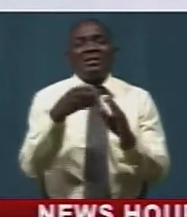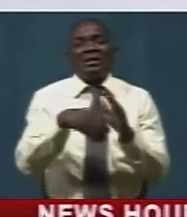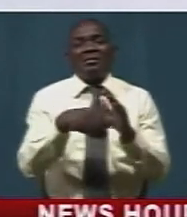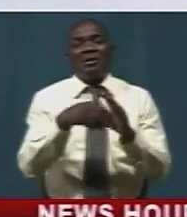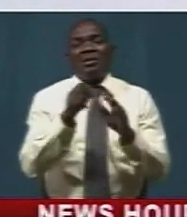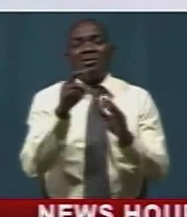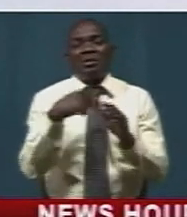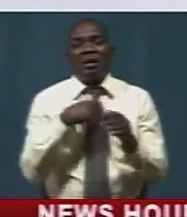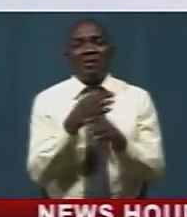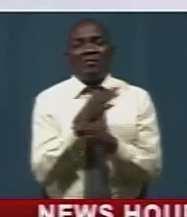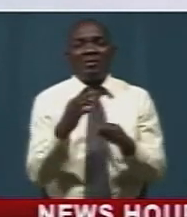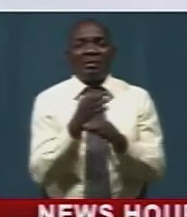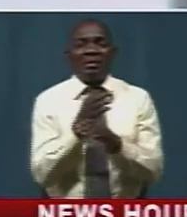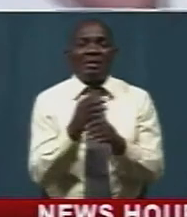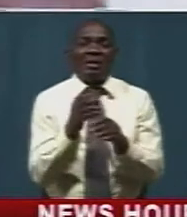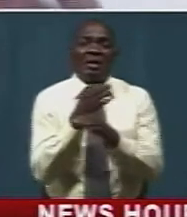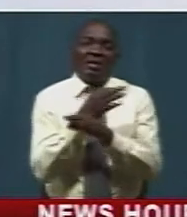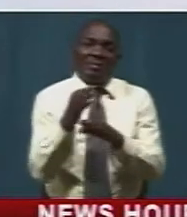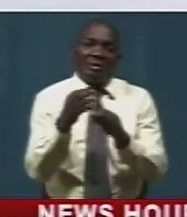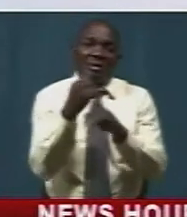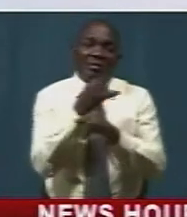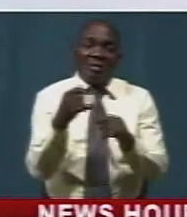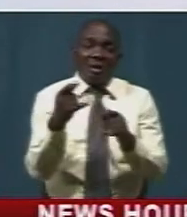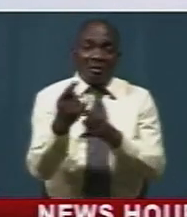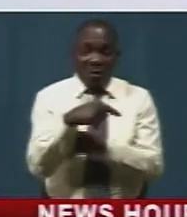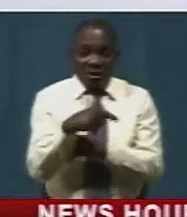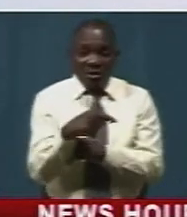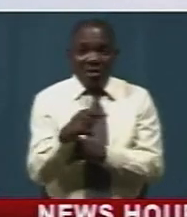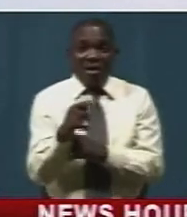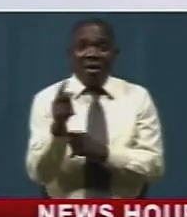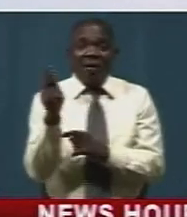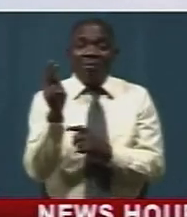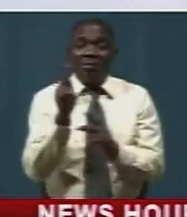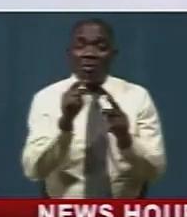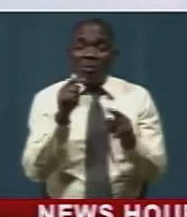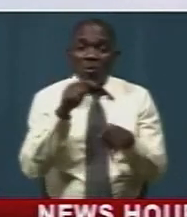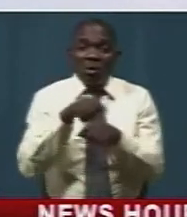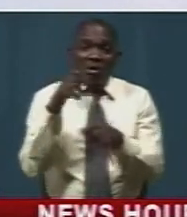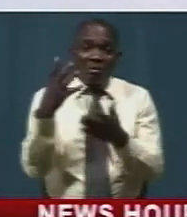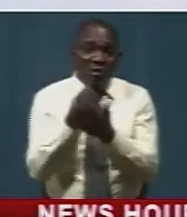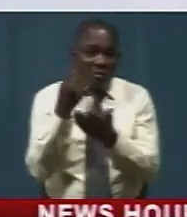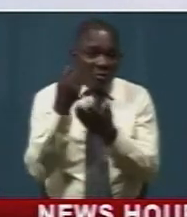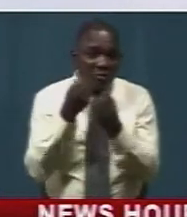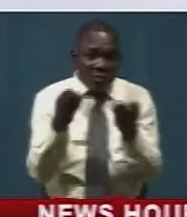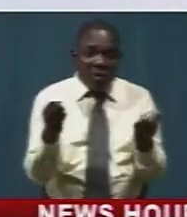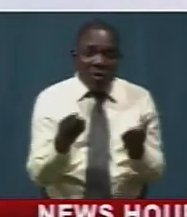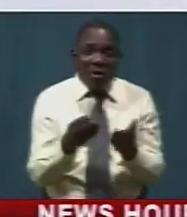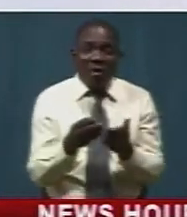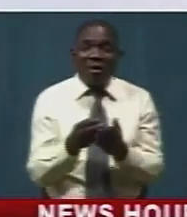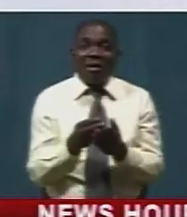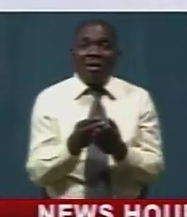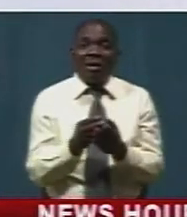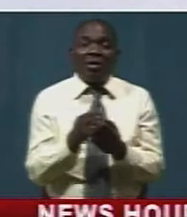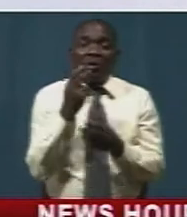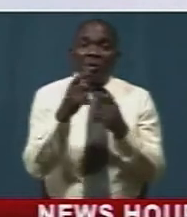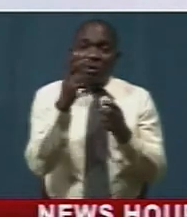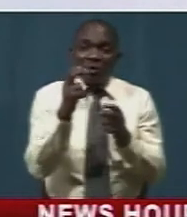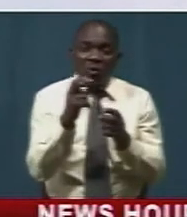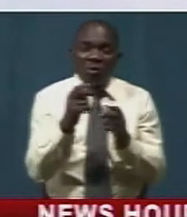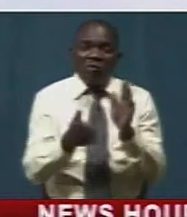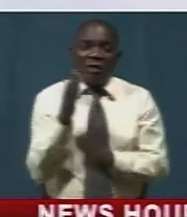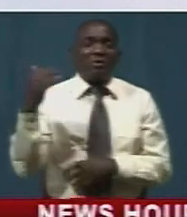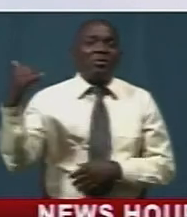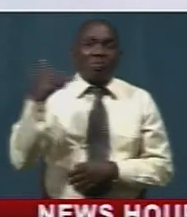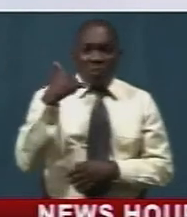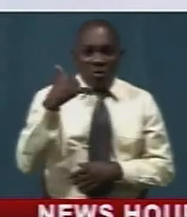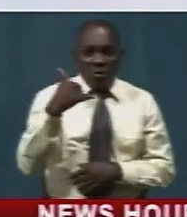and independence of the media. Today, ask the media people, they are afraid to broach some subjects because you get a phone call. And that is the